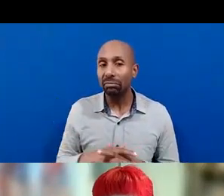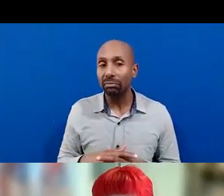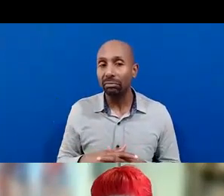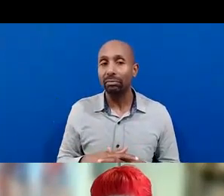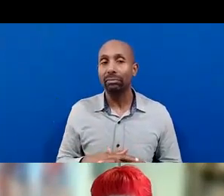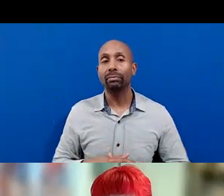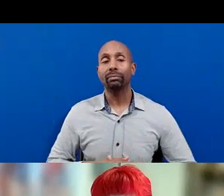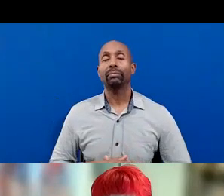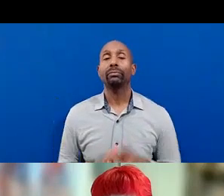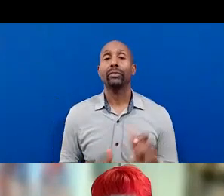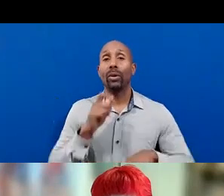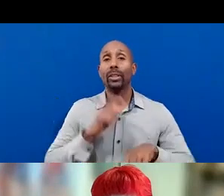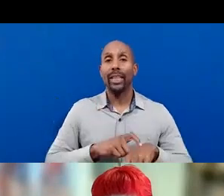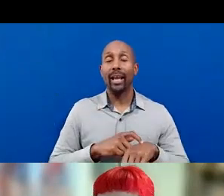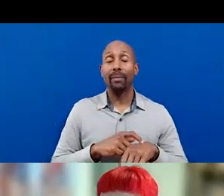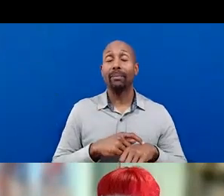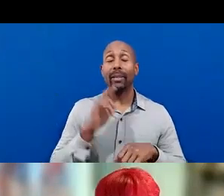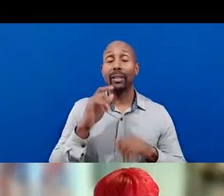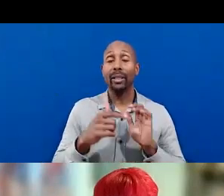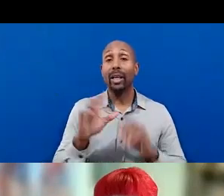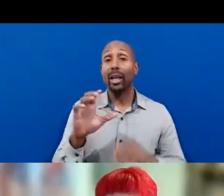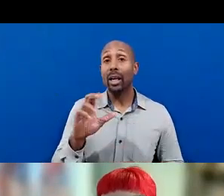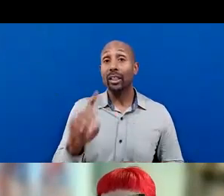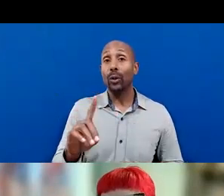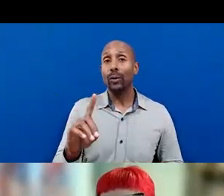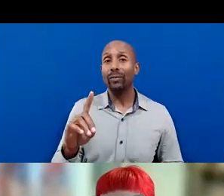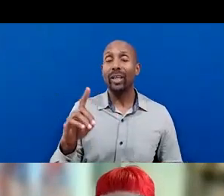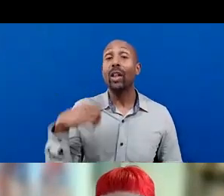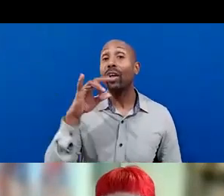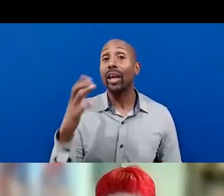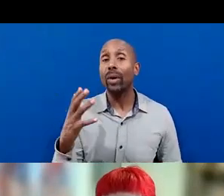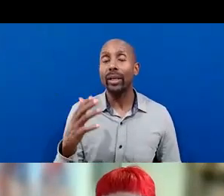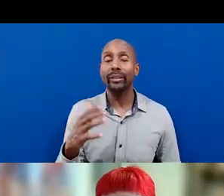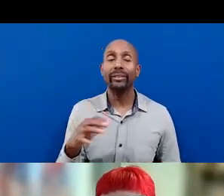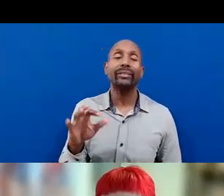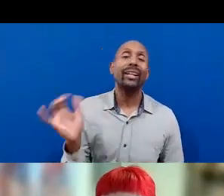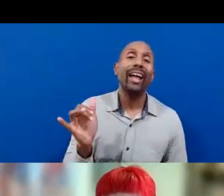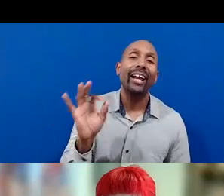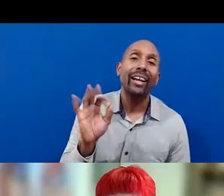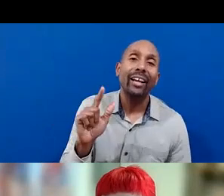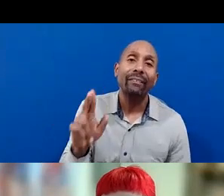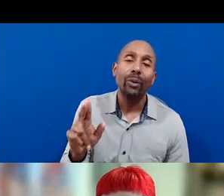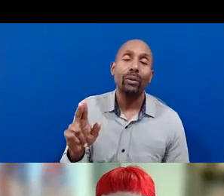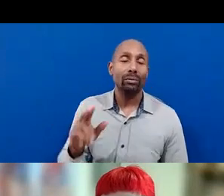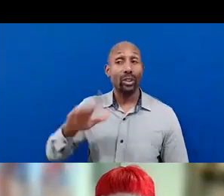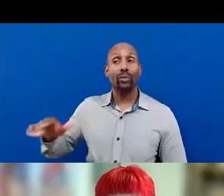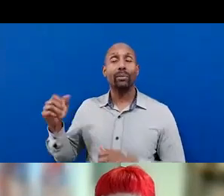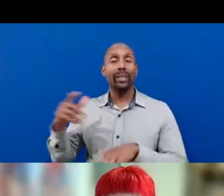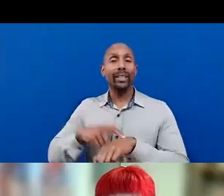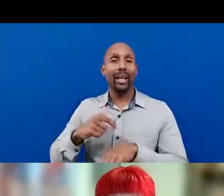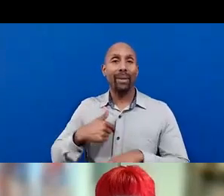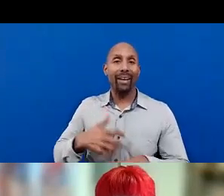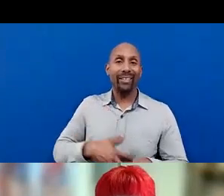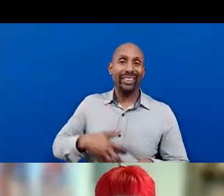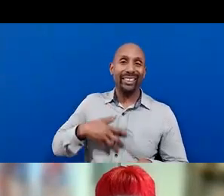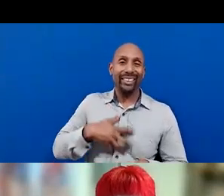Usually symptoms of COVID are going to be flu-like symptoms. Children often get like more stomach illnesses and throwing up